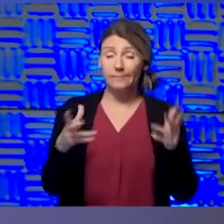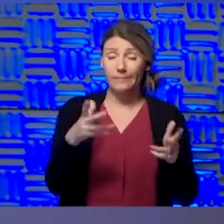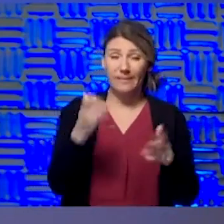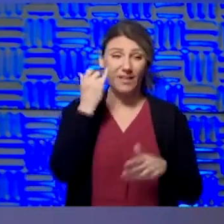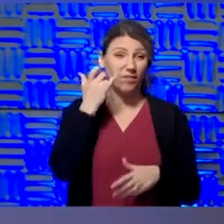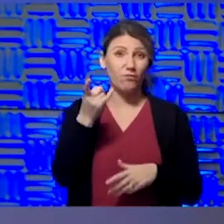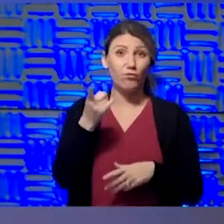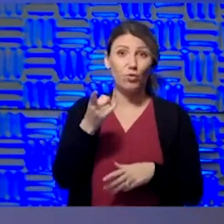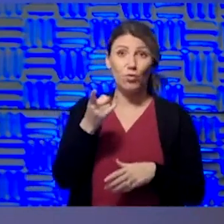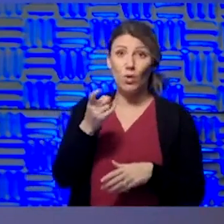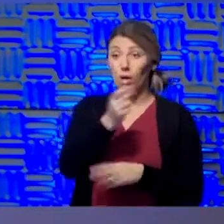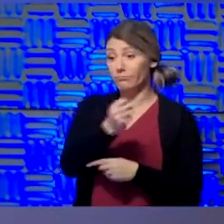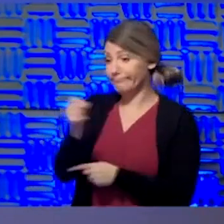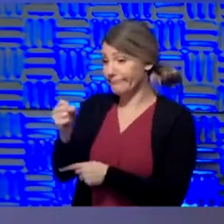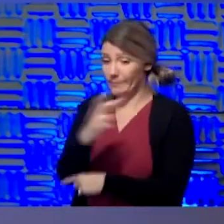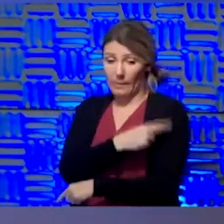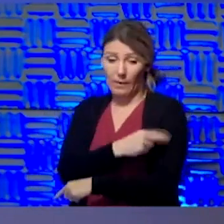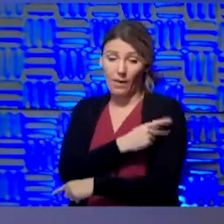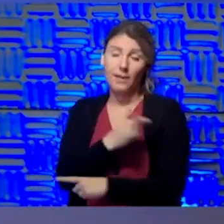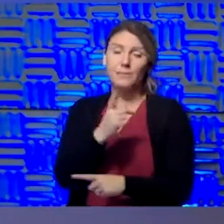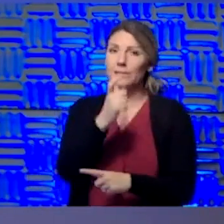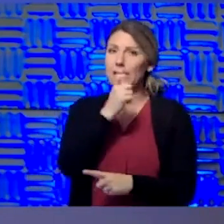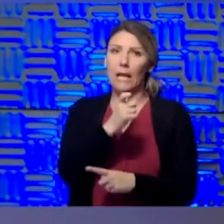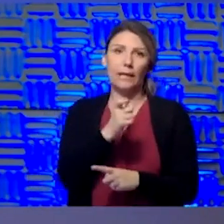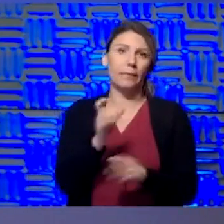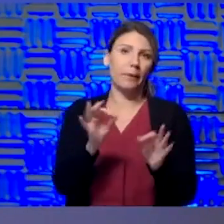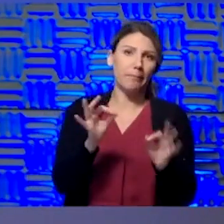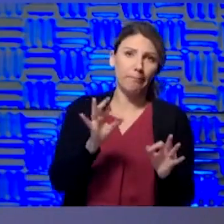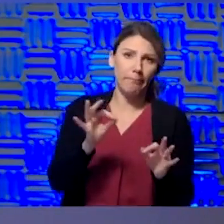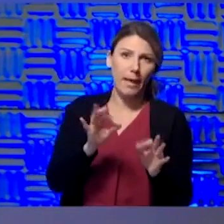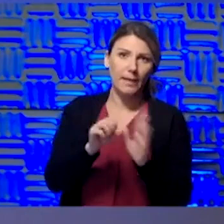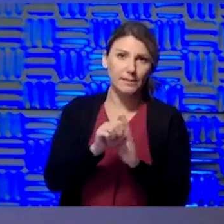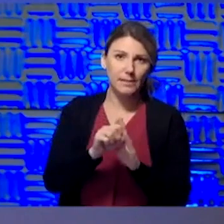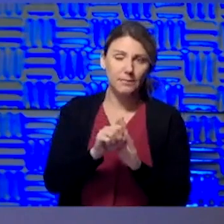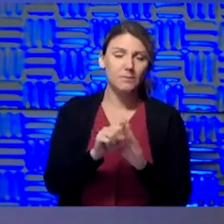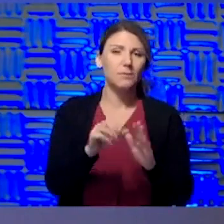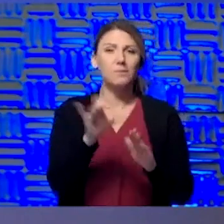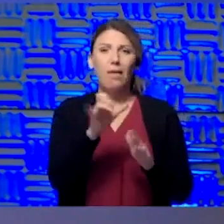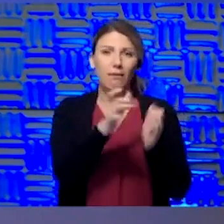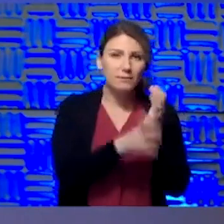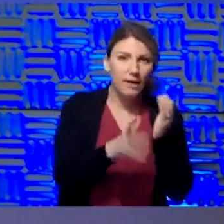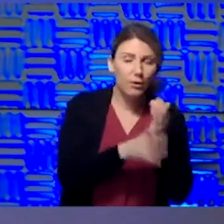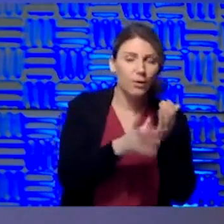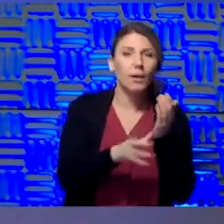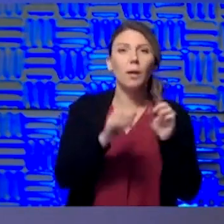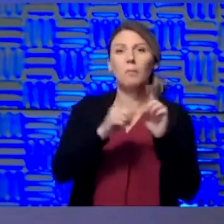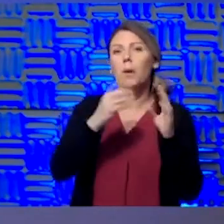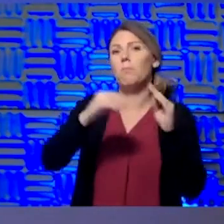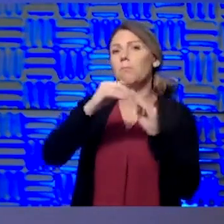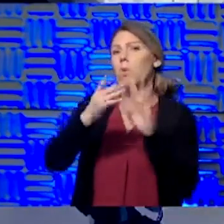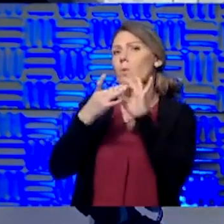it's not going to just be some of the mild GI symptoms like diarrhea, but you're going to have more respiratory problems.